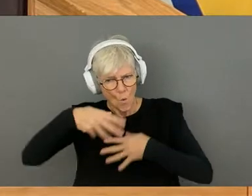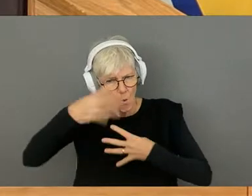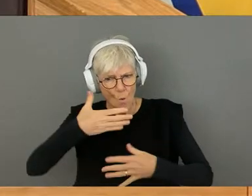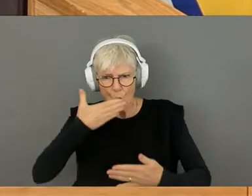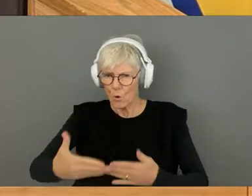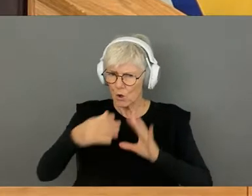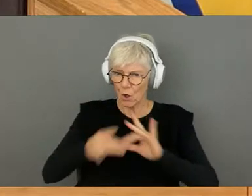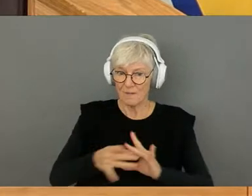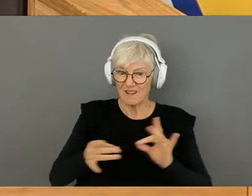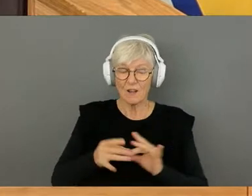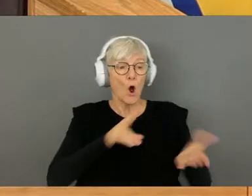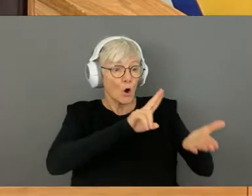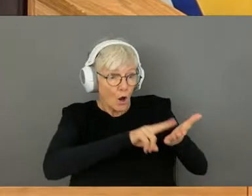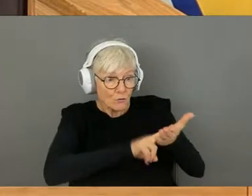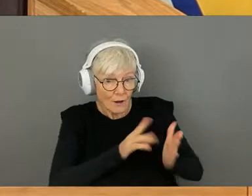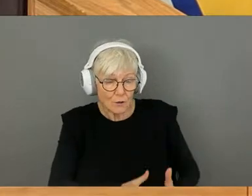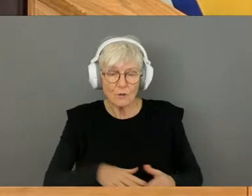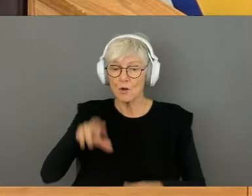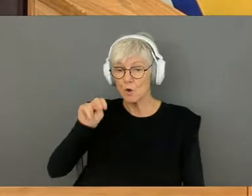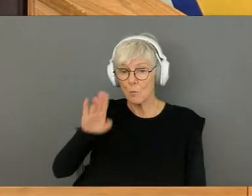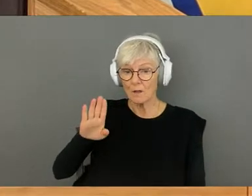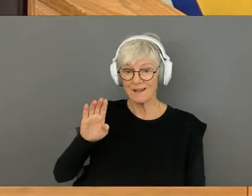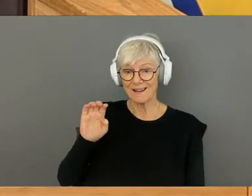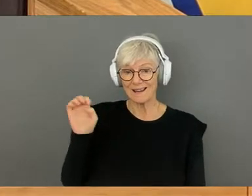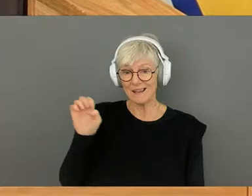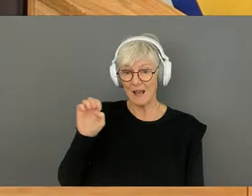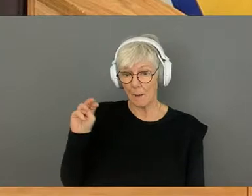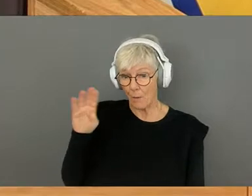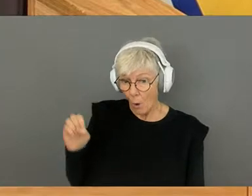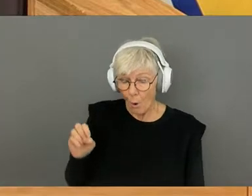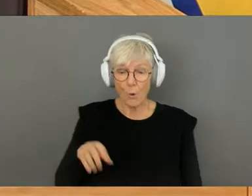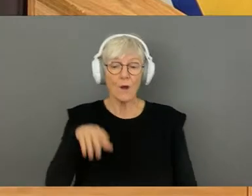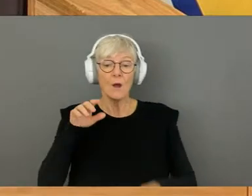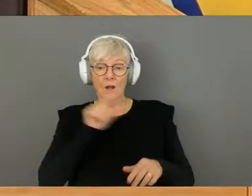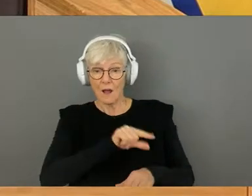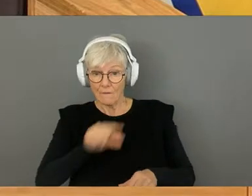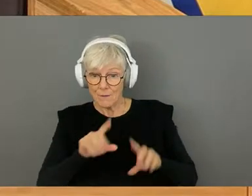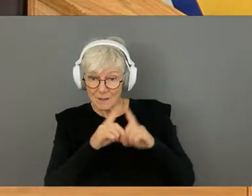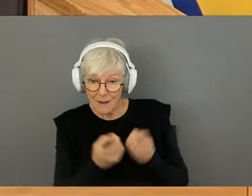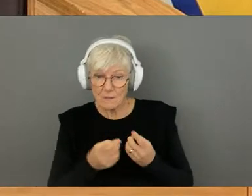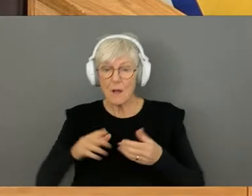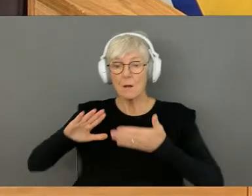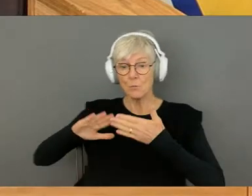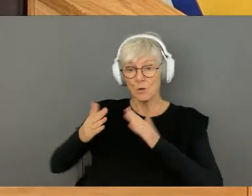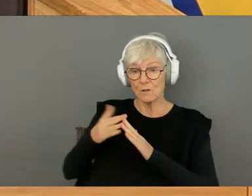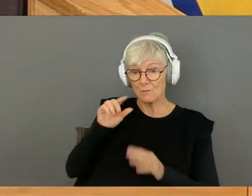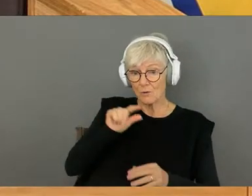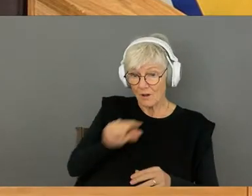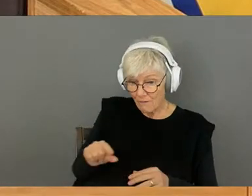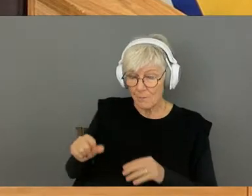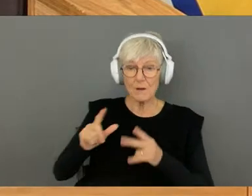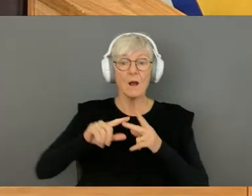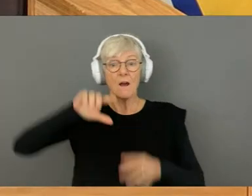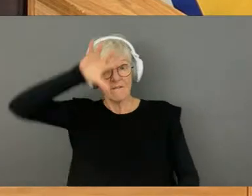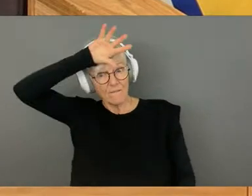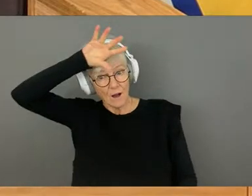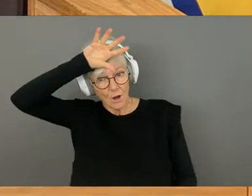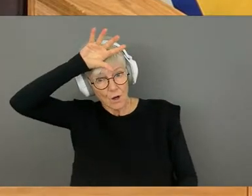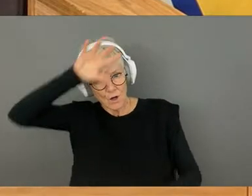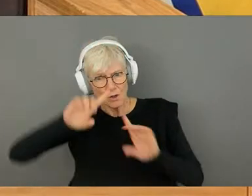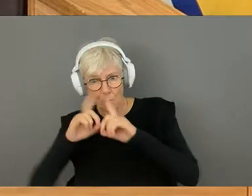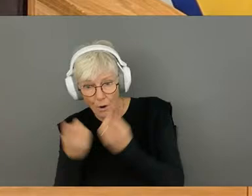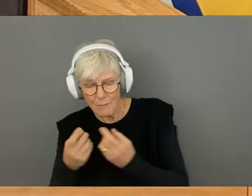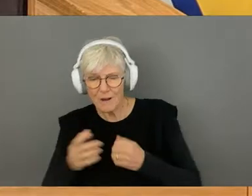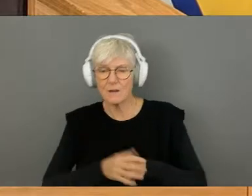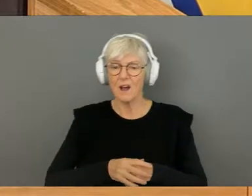contractors, New Brunswick Emergency Measures, government departments, municipalities, firefighters and volunteers. Everybody's really been stepping